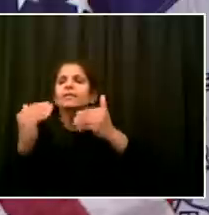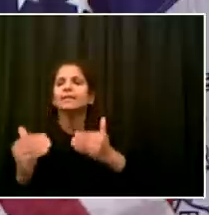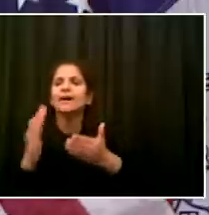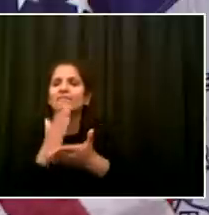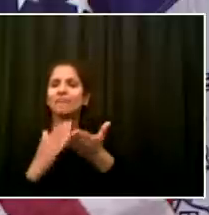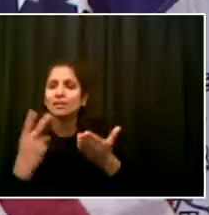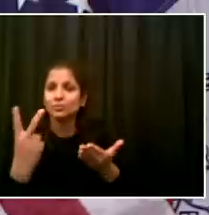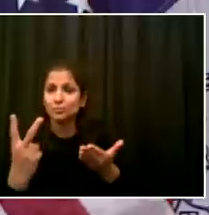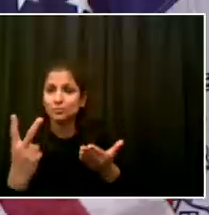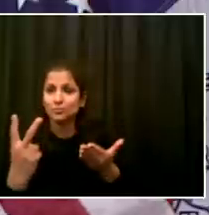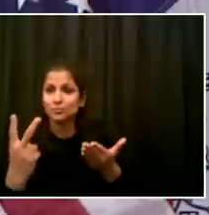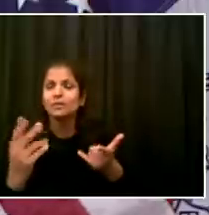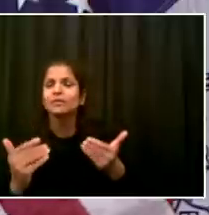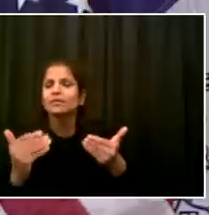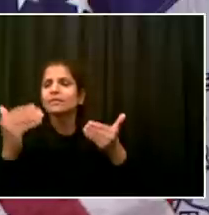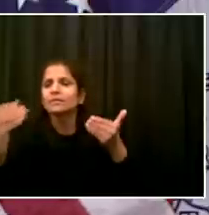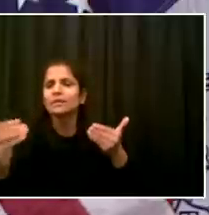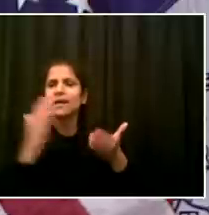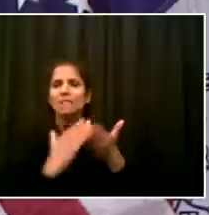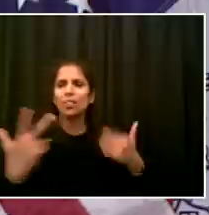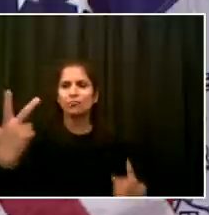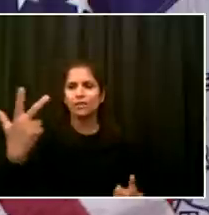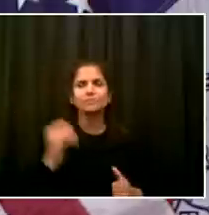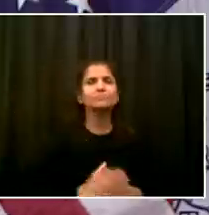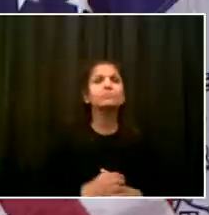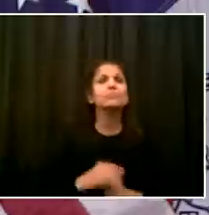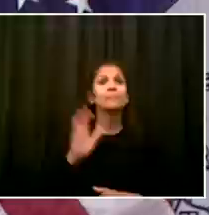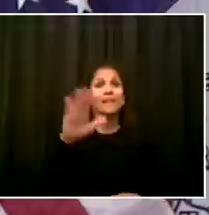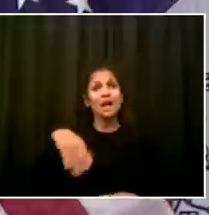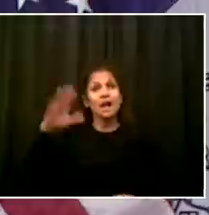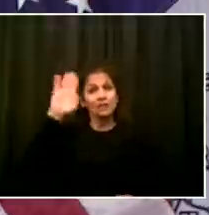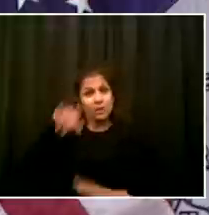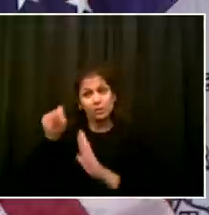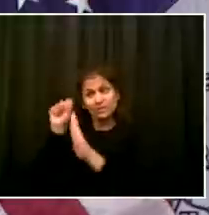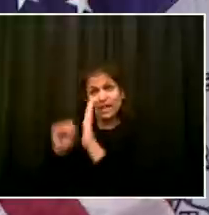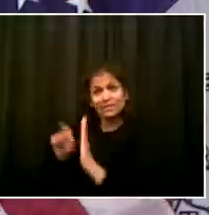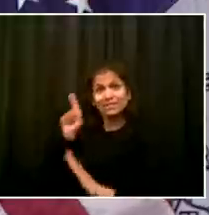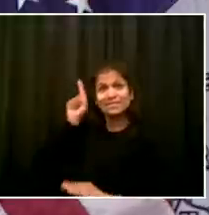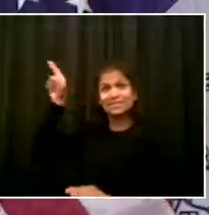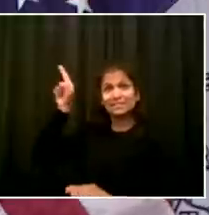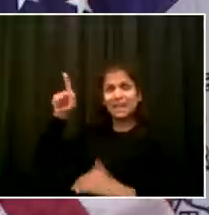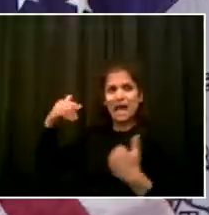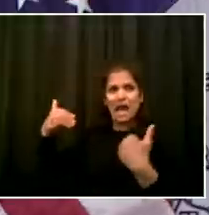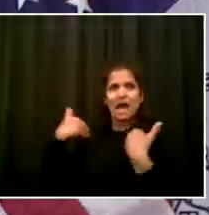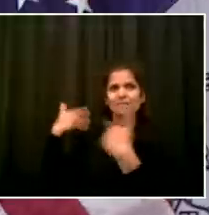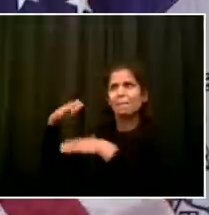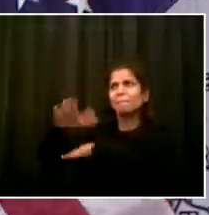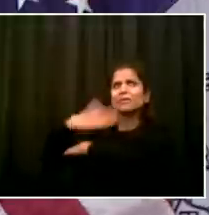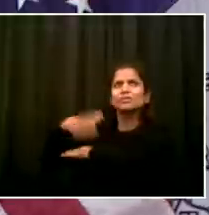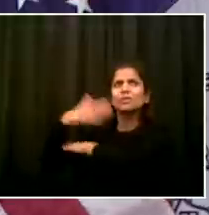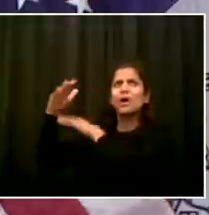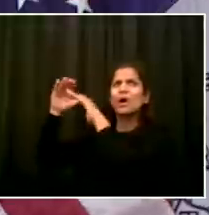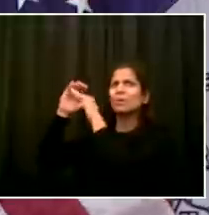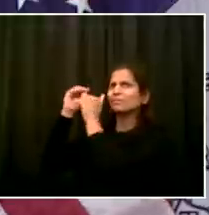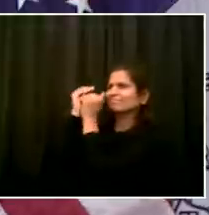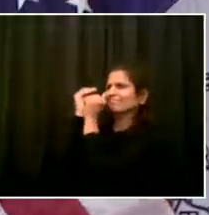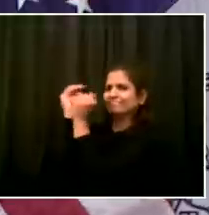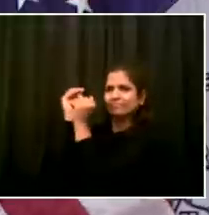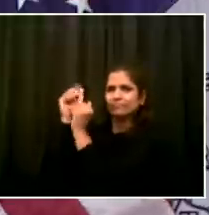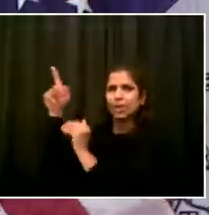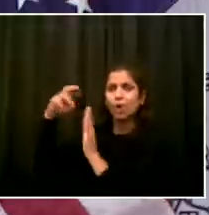you know, real limitations on how many people can be on the beach, on parking, you know, all sorts of limitations on what kind of